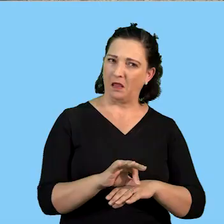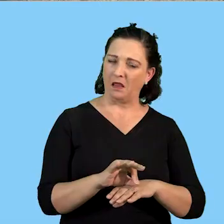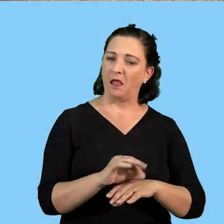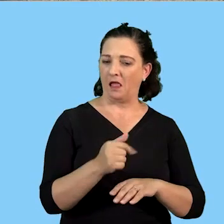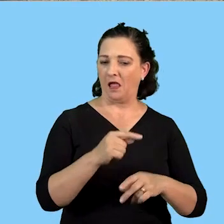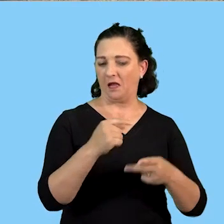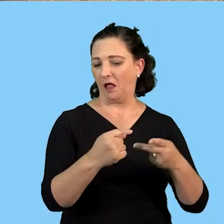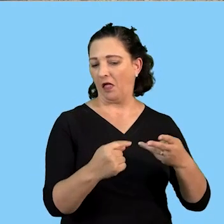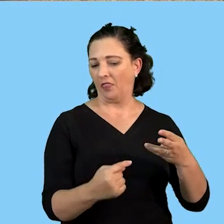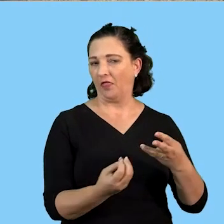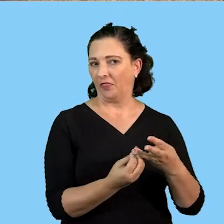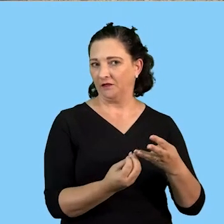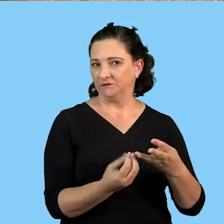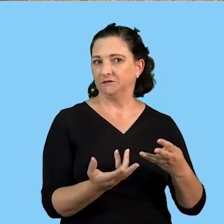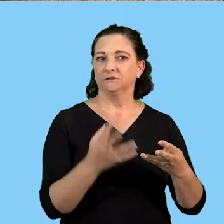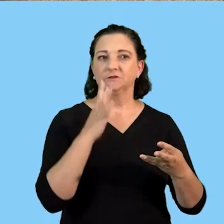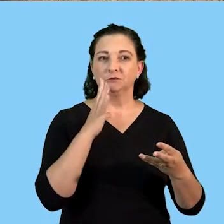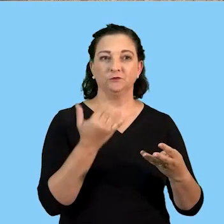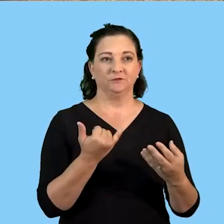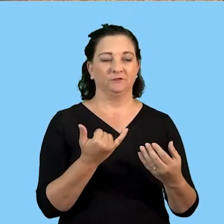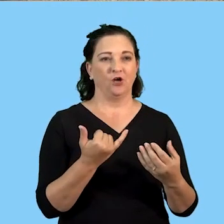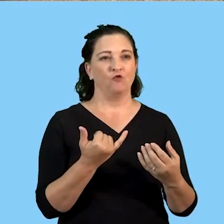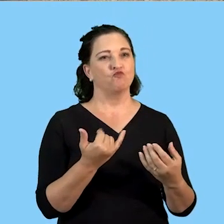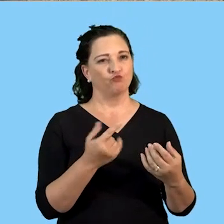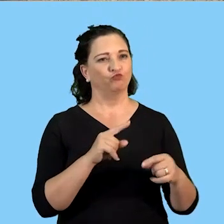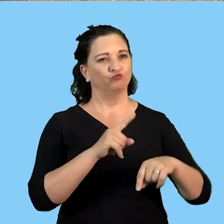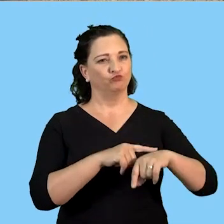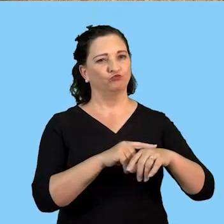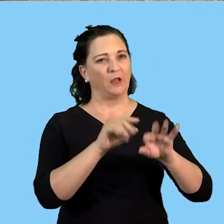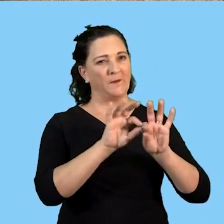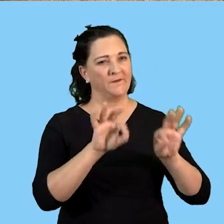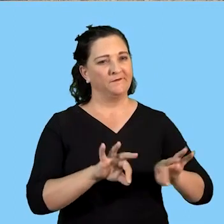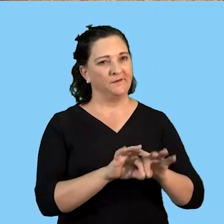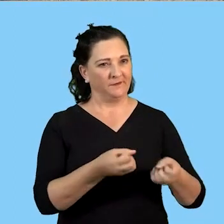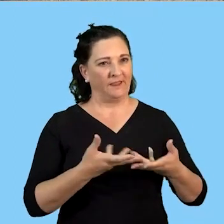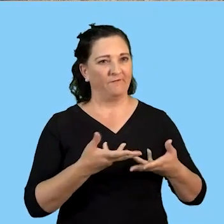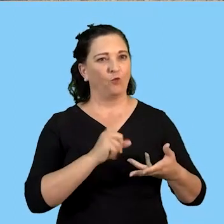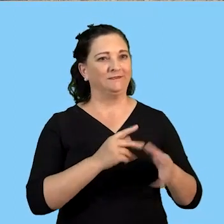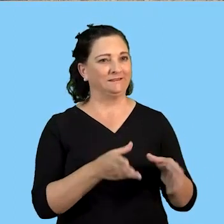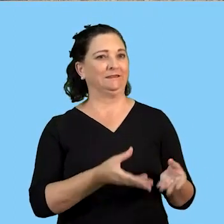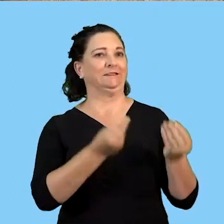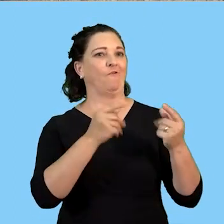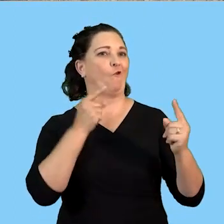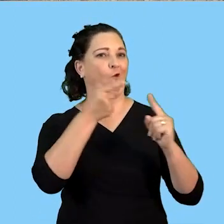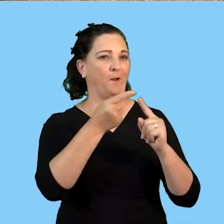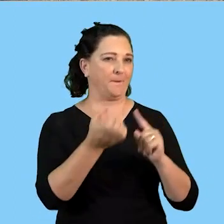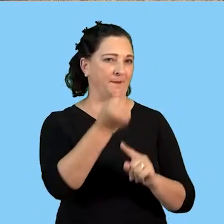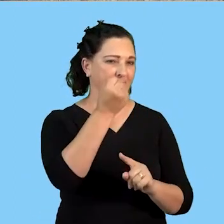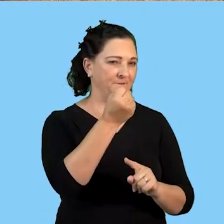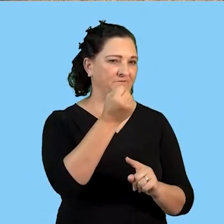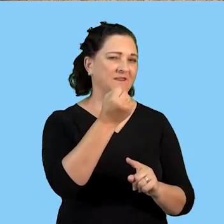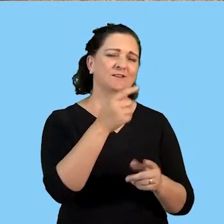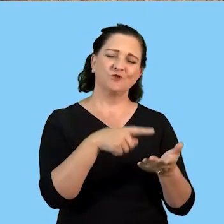Did you know that a business plan, amongst other things, includes the time frame for achieving the set goals, and it serves as